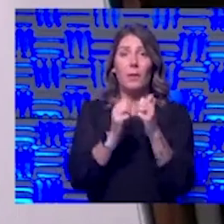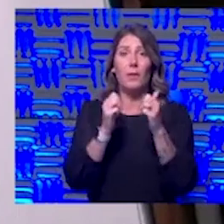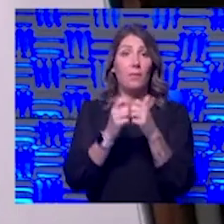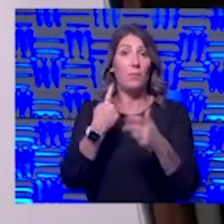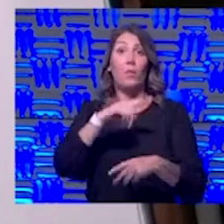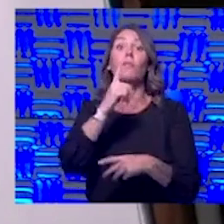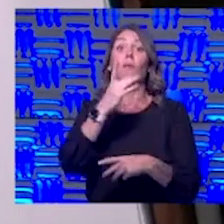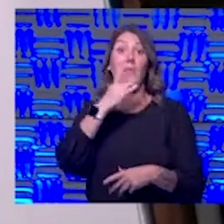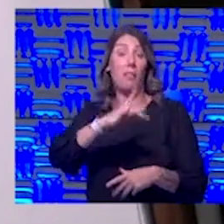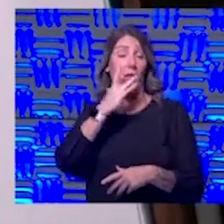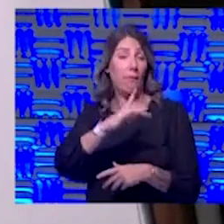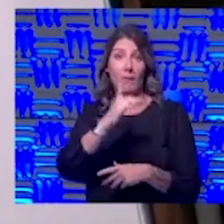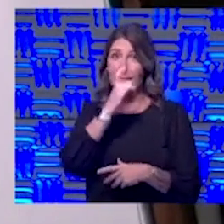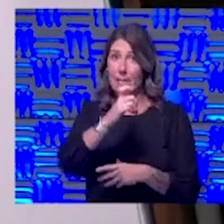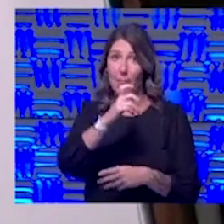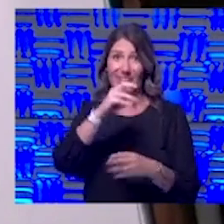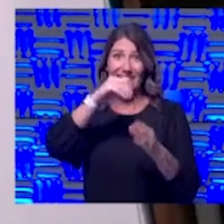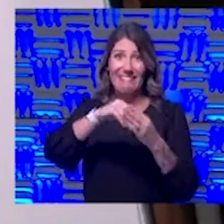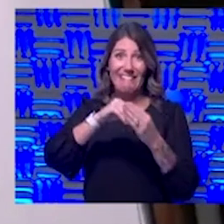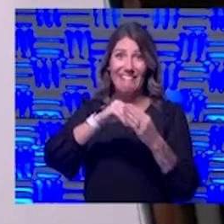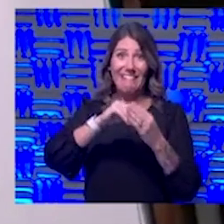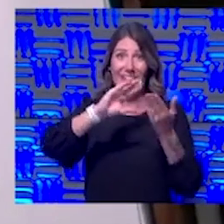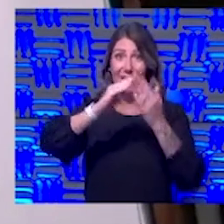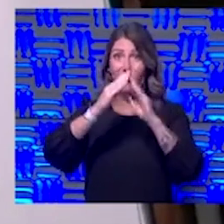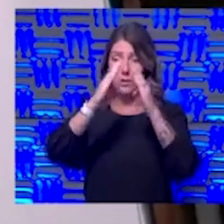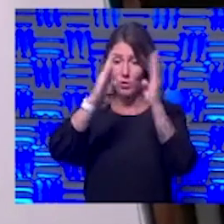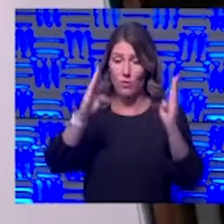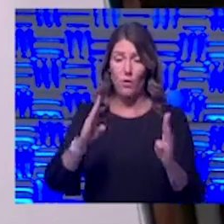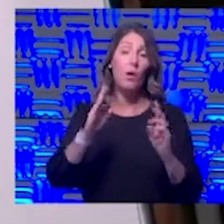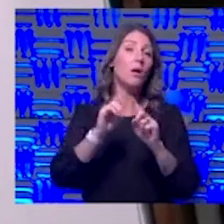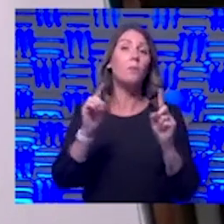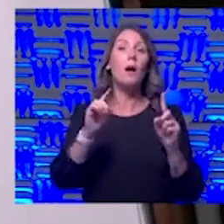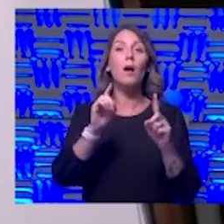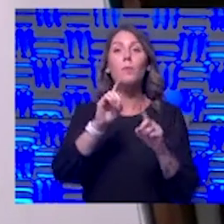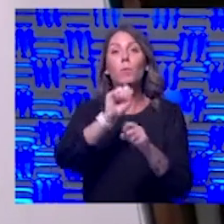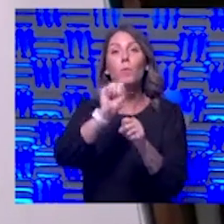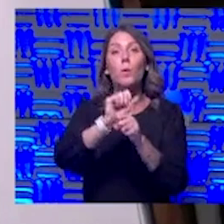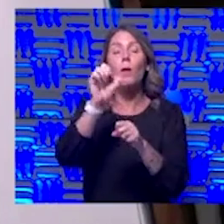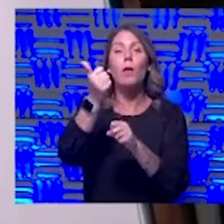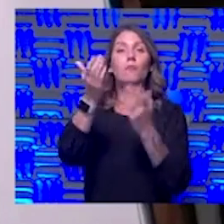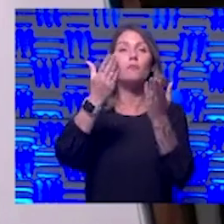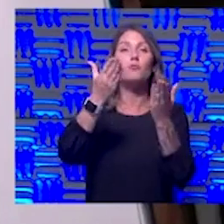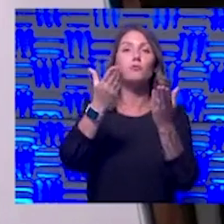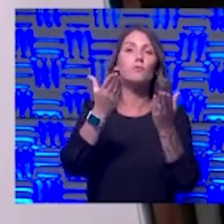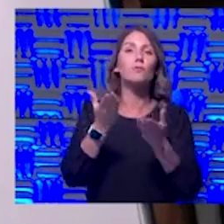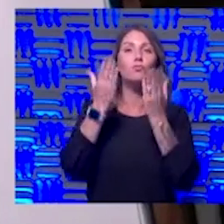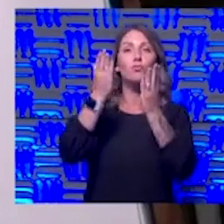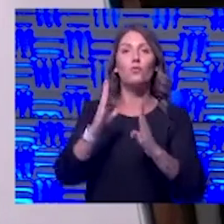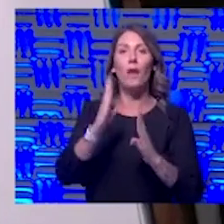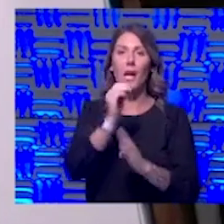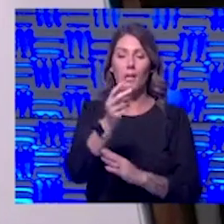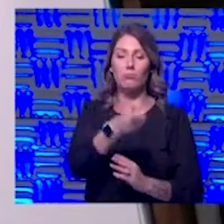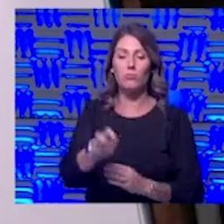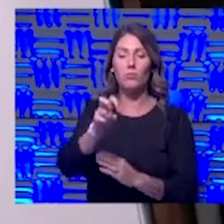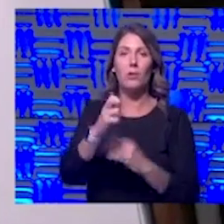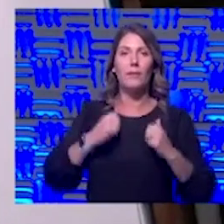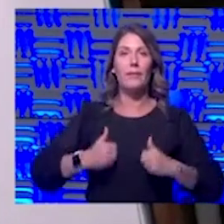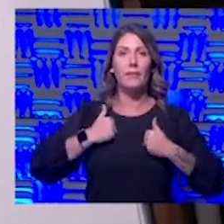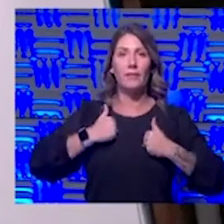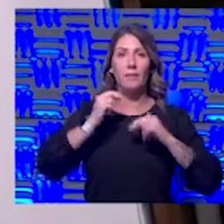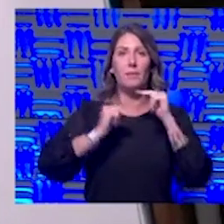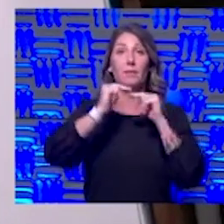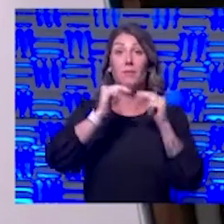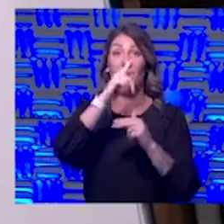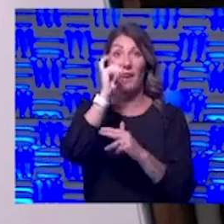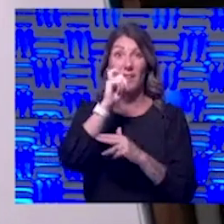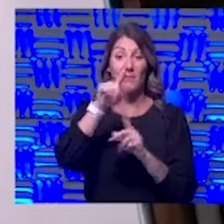However, I've been doing a lot of work with other service providers and other transitional living facilities, because the thing about this